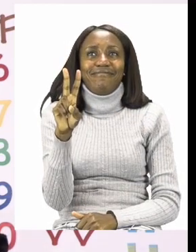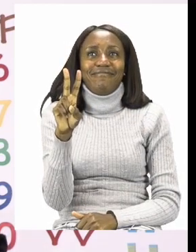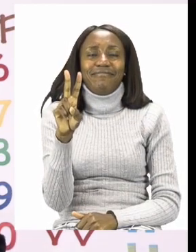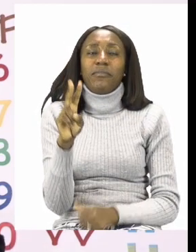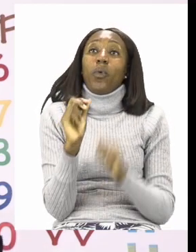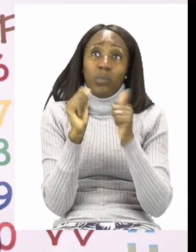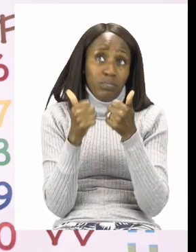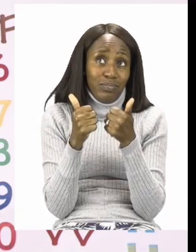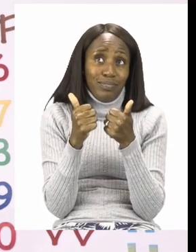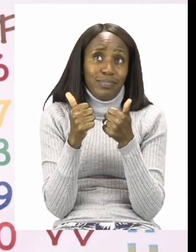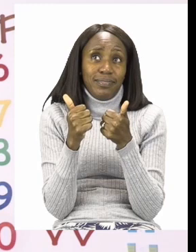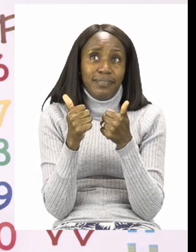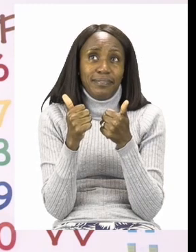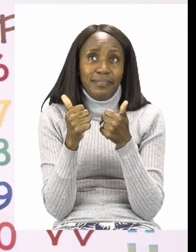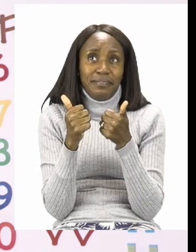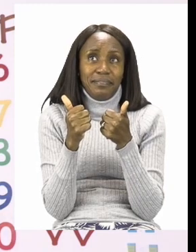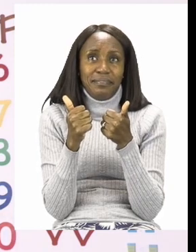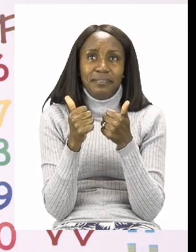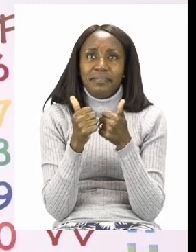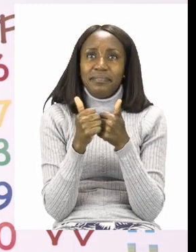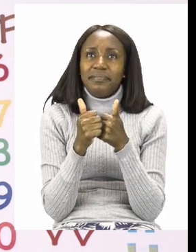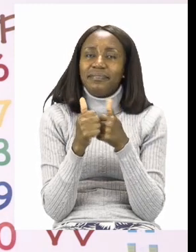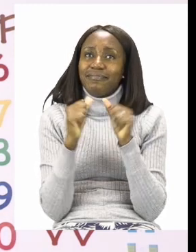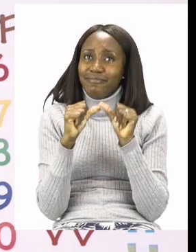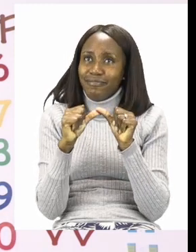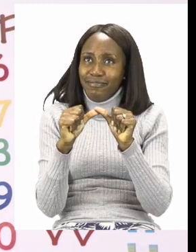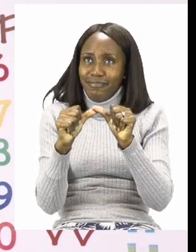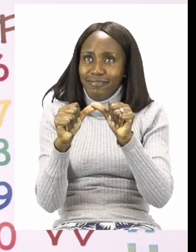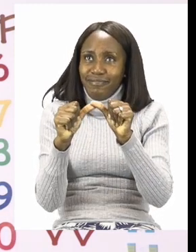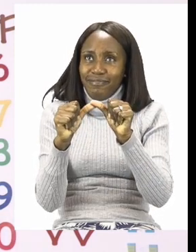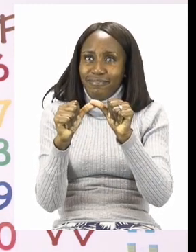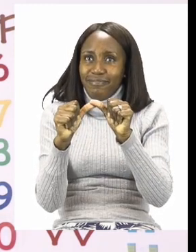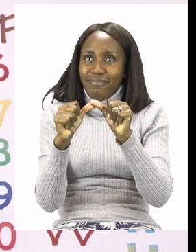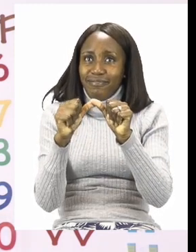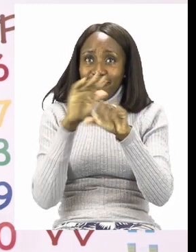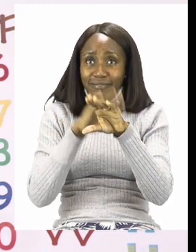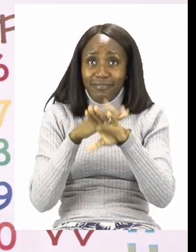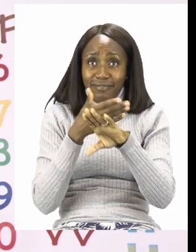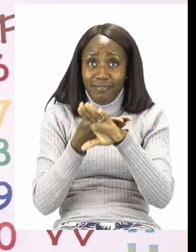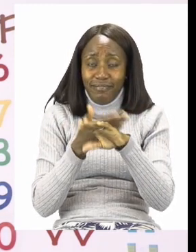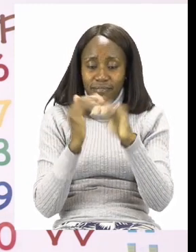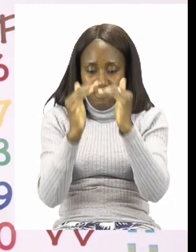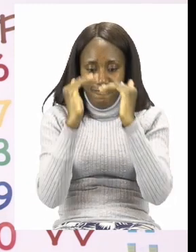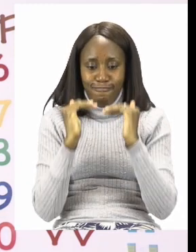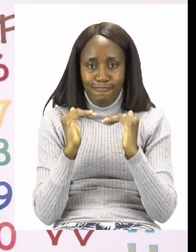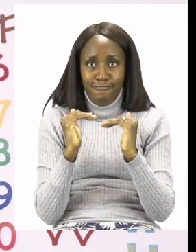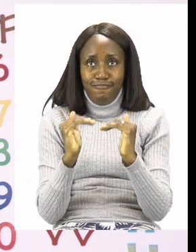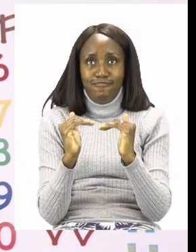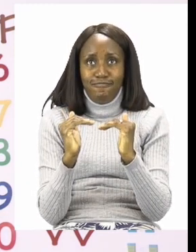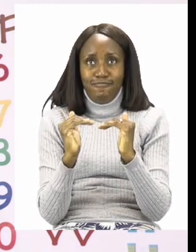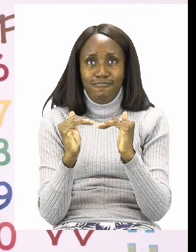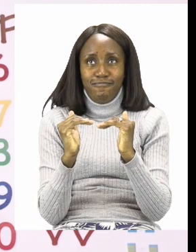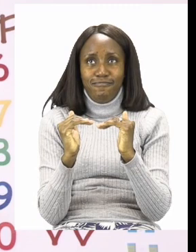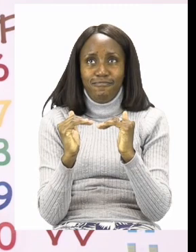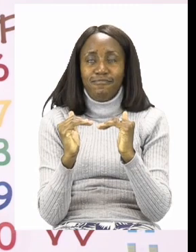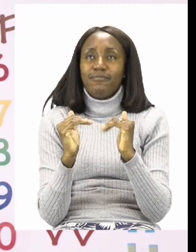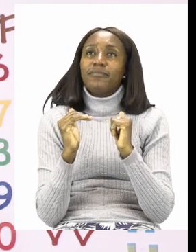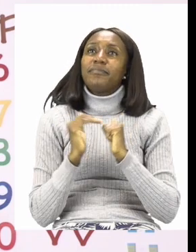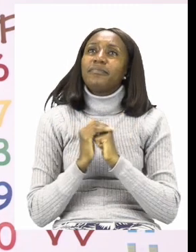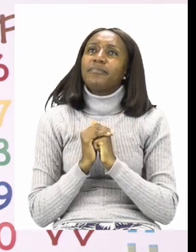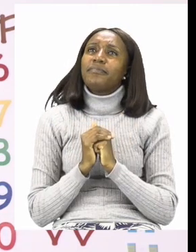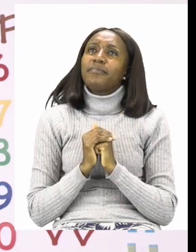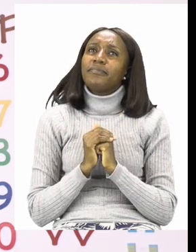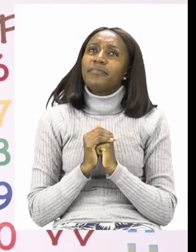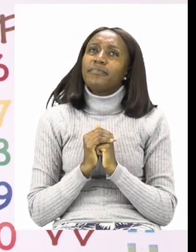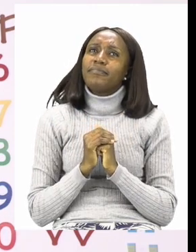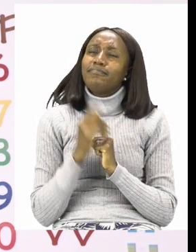Right. Then we continue to the next example, just as we had in the one before. We